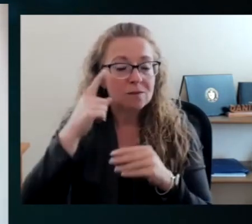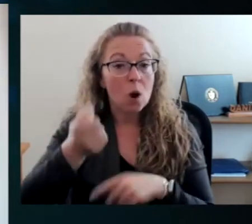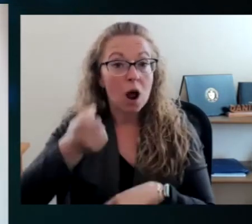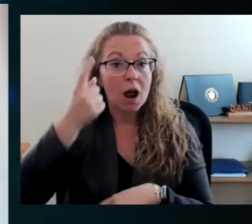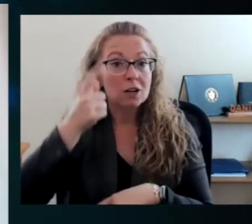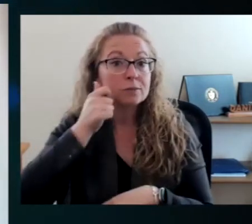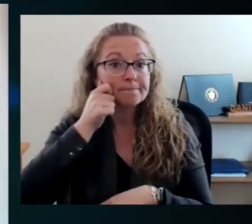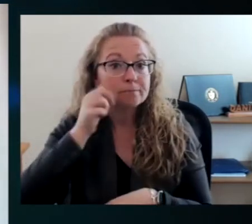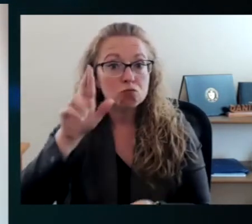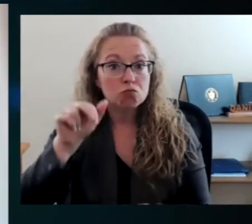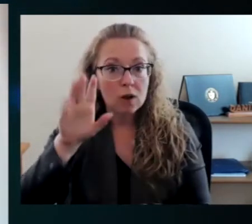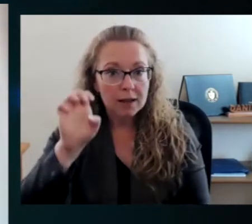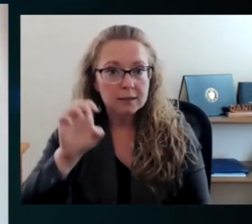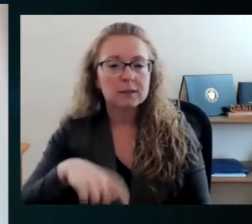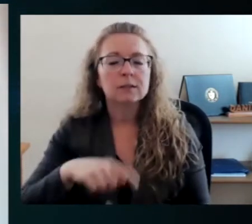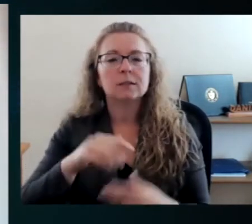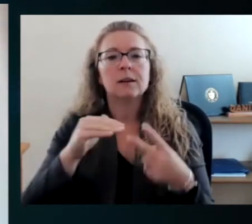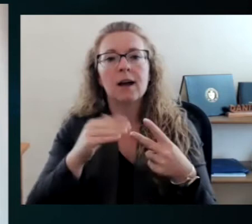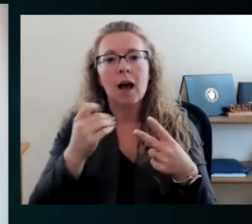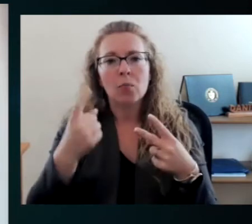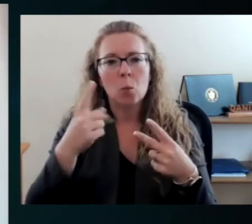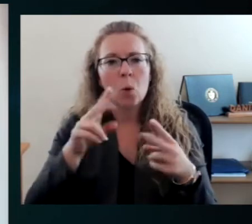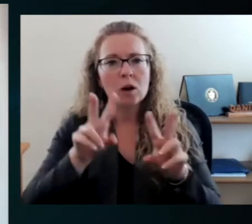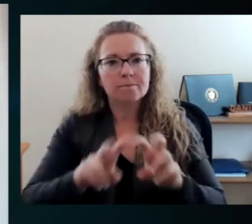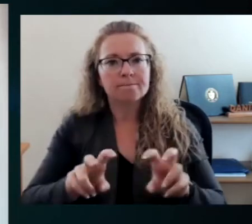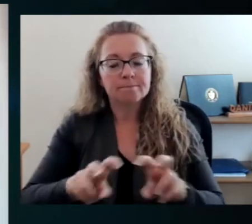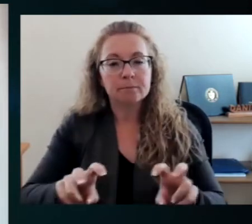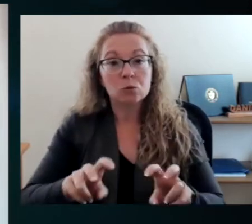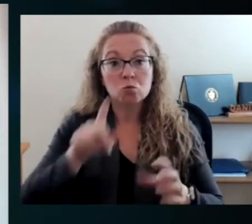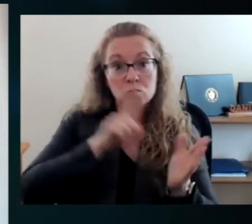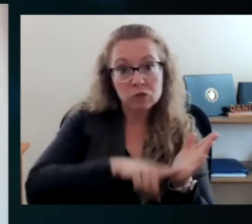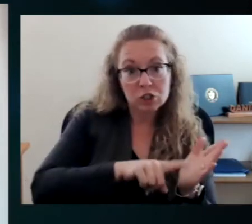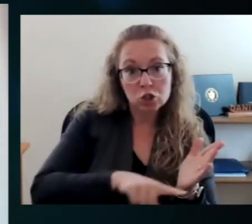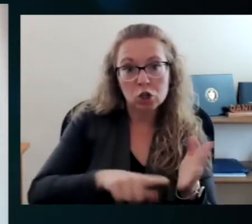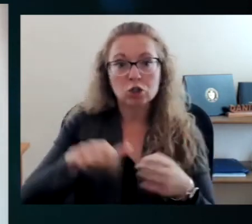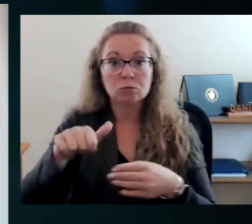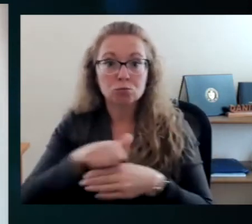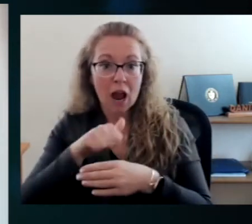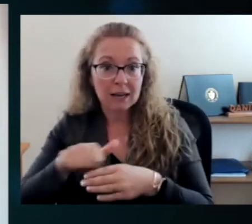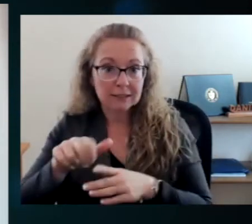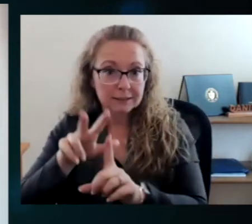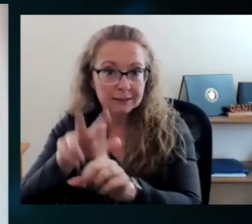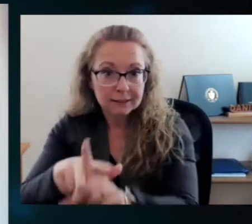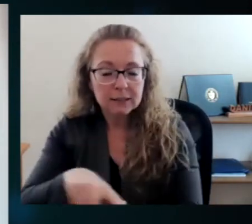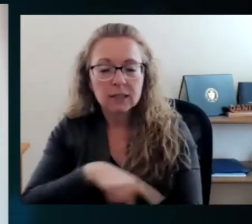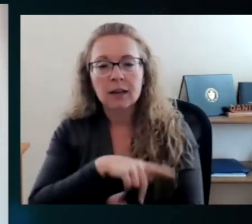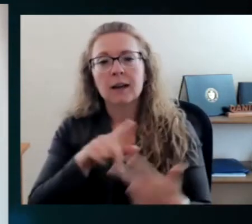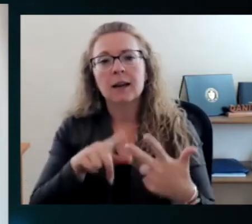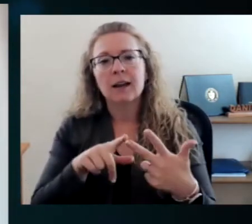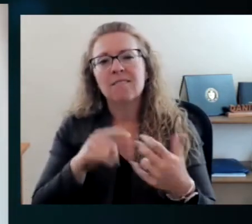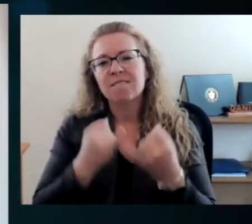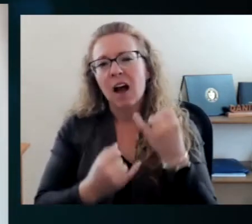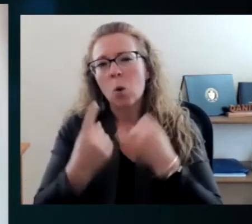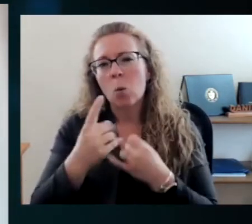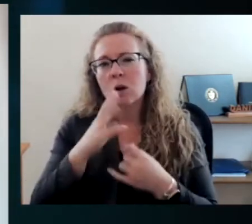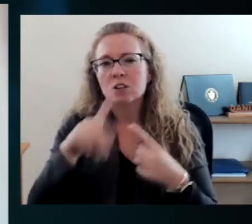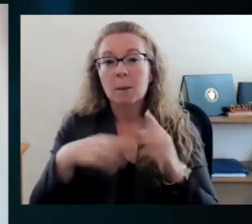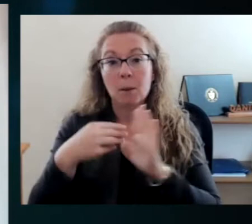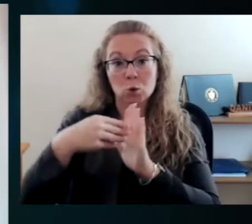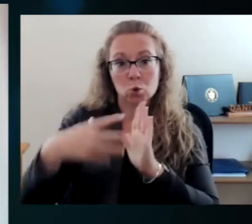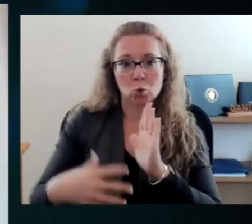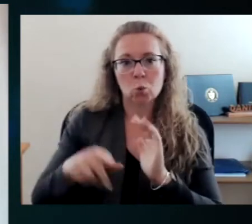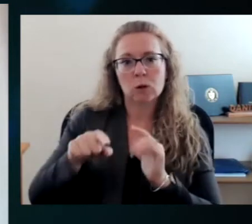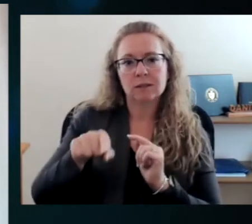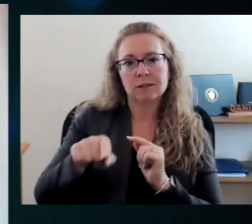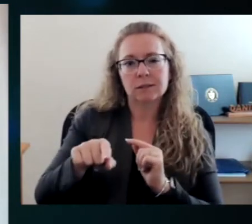another one on looking at research and practice. And then a final one, which is more focused on students, that is going to be on